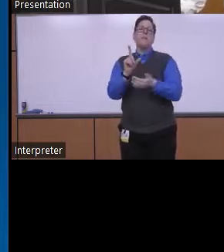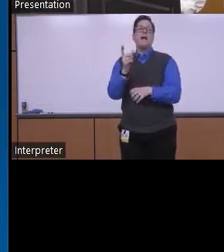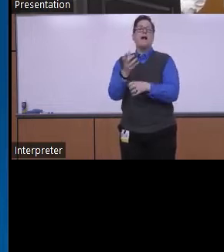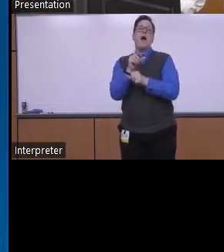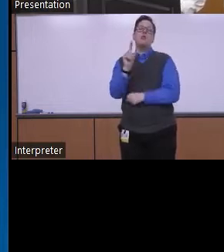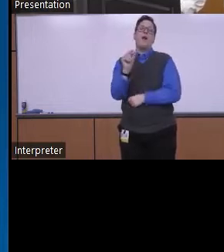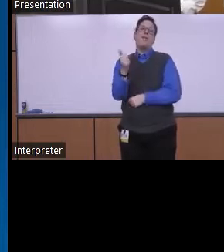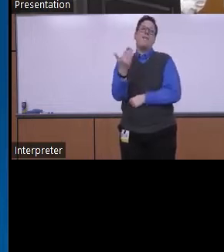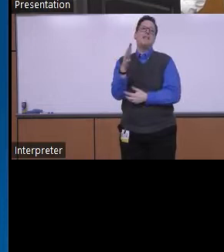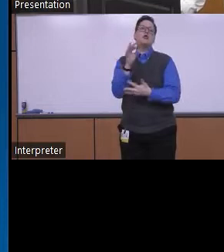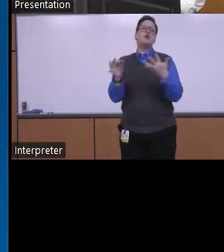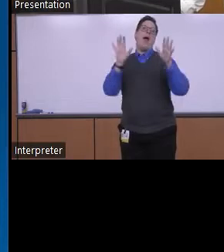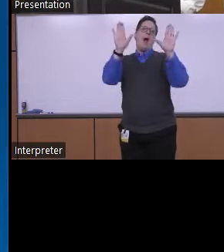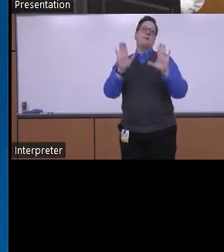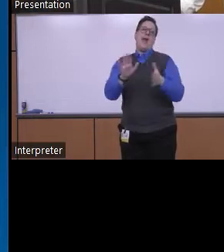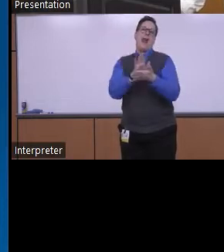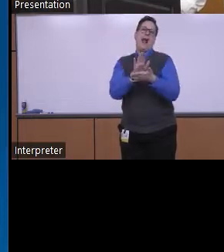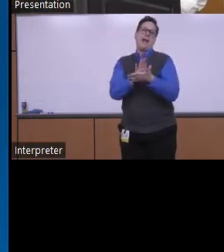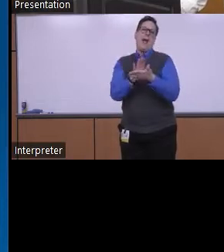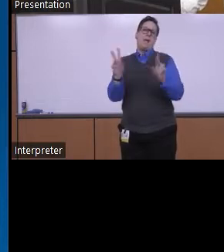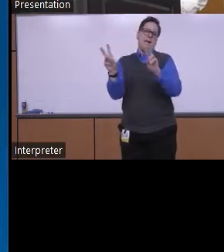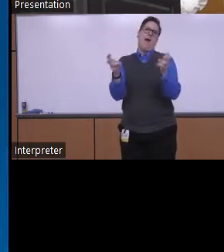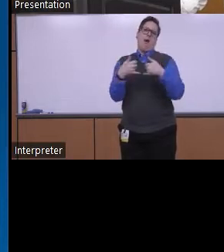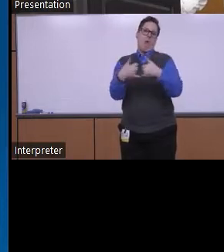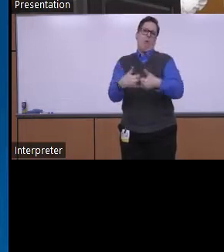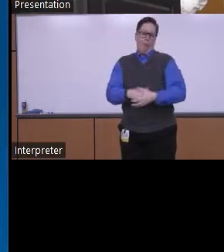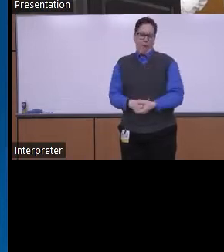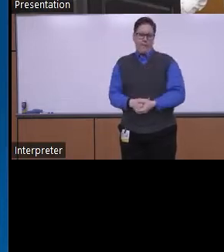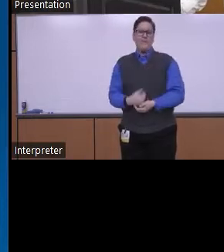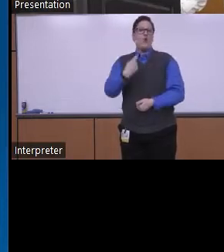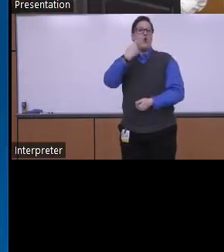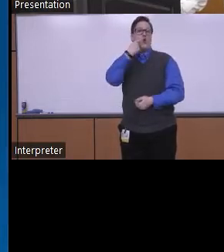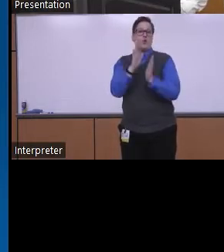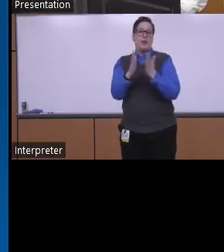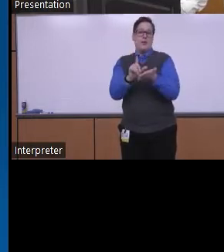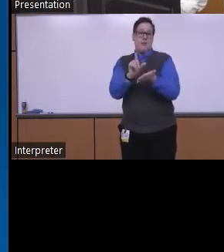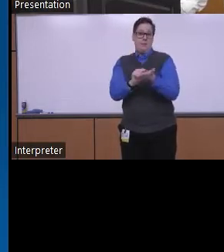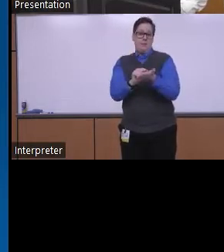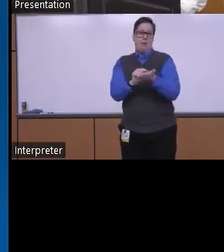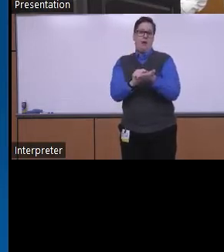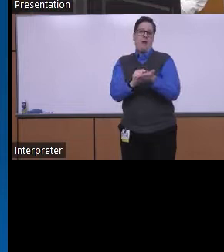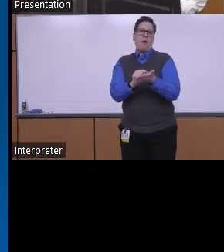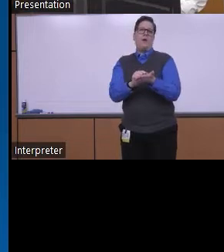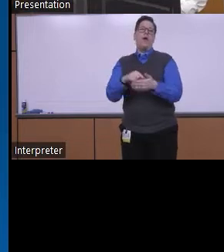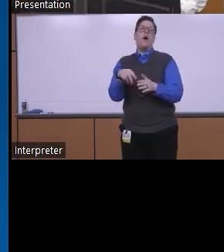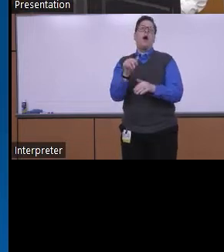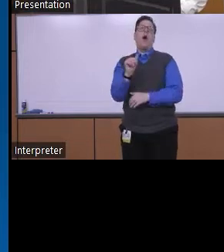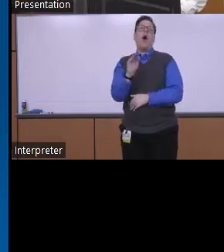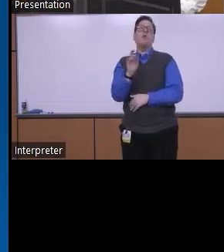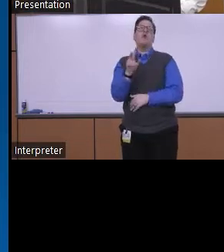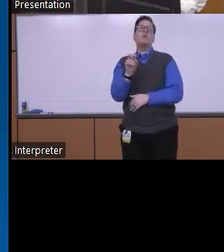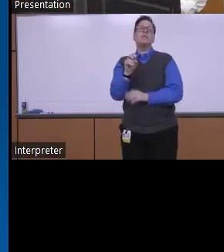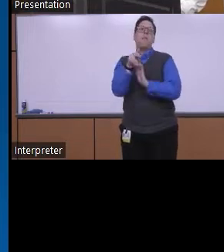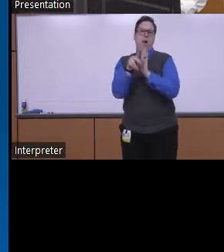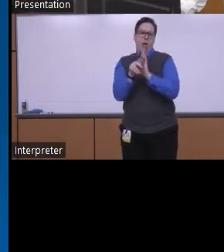Choice Outstanding Academic Title Award. Her most recent book, Abusive Policies, How the